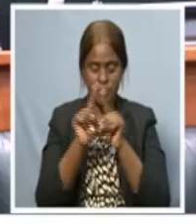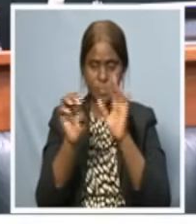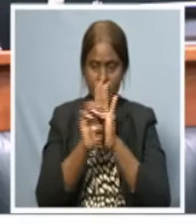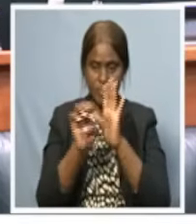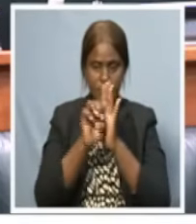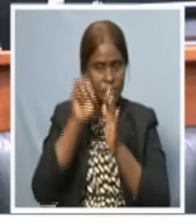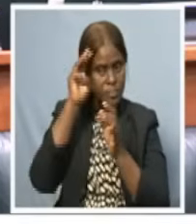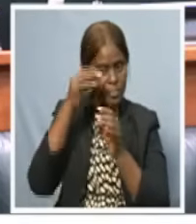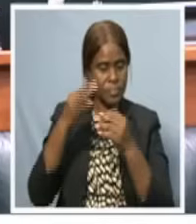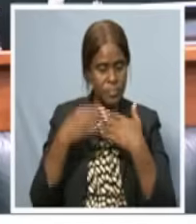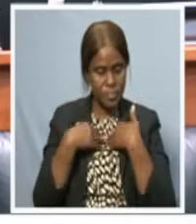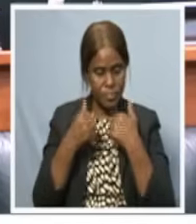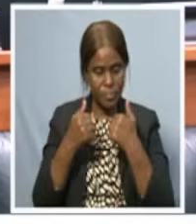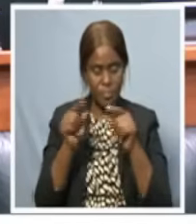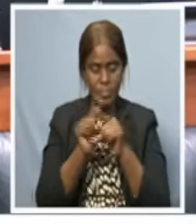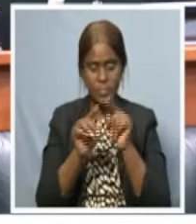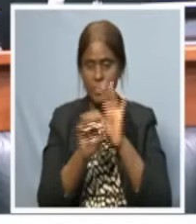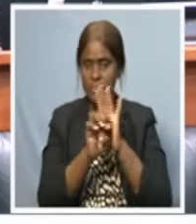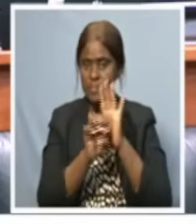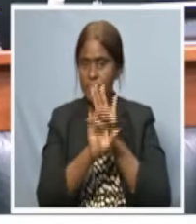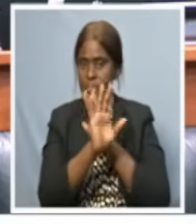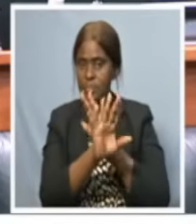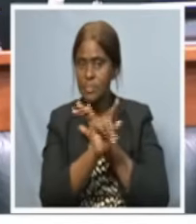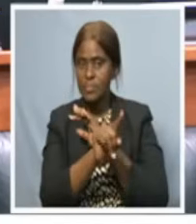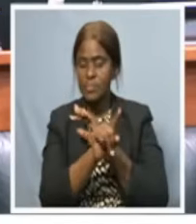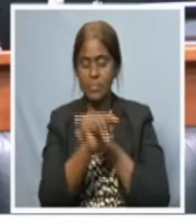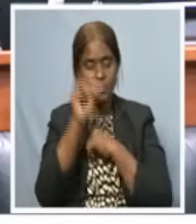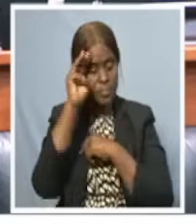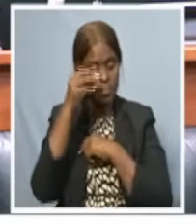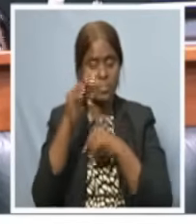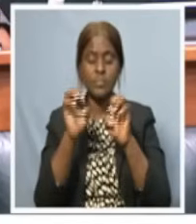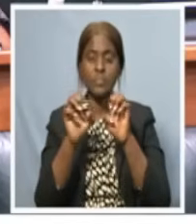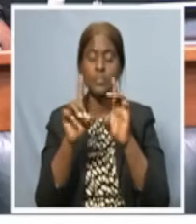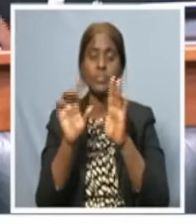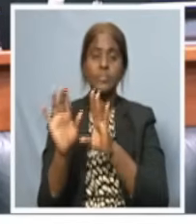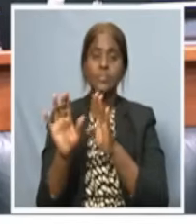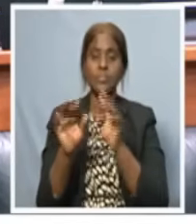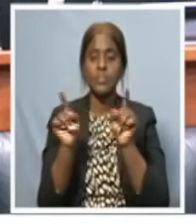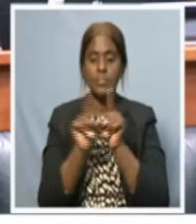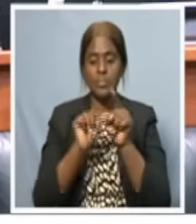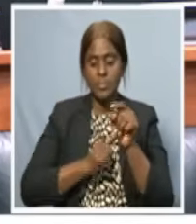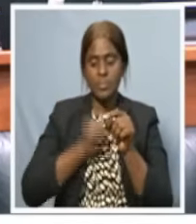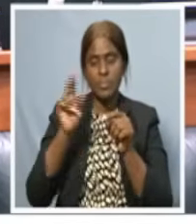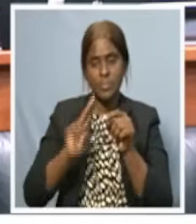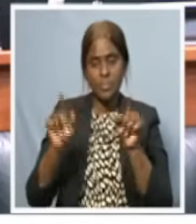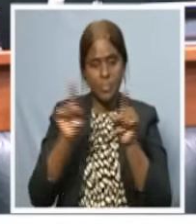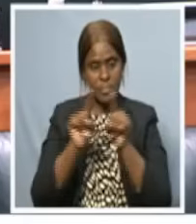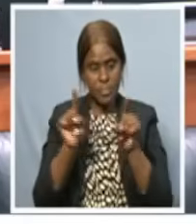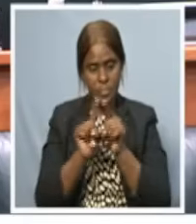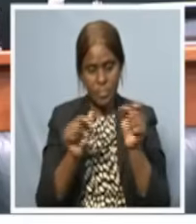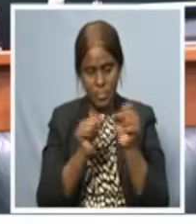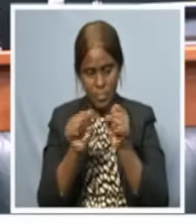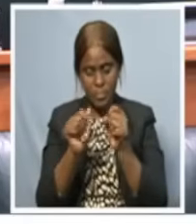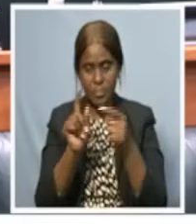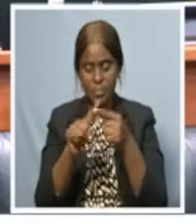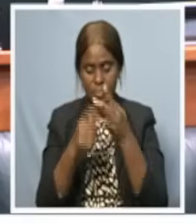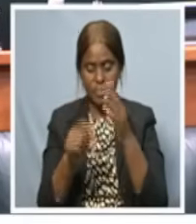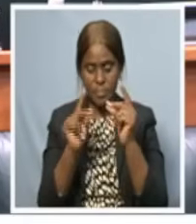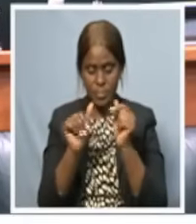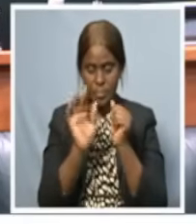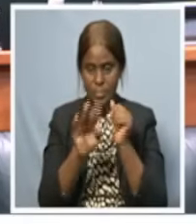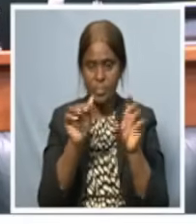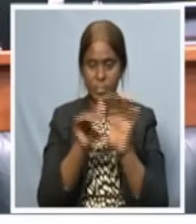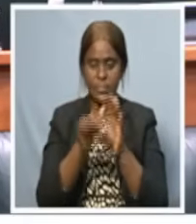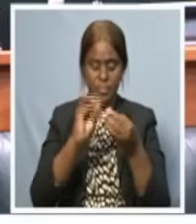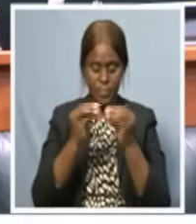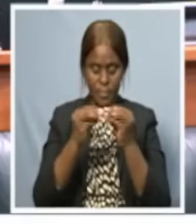the Ministry of Health, like the Ministry of Education. We are using the same system to arrive